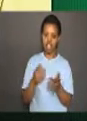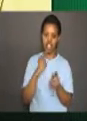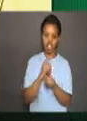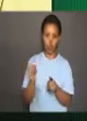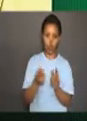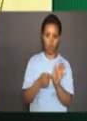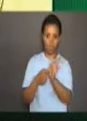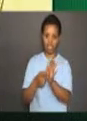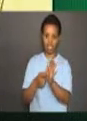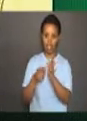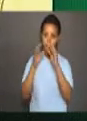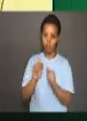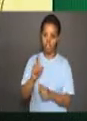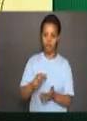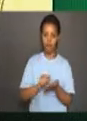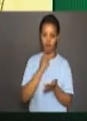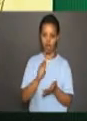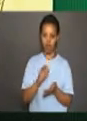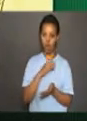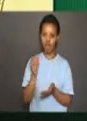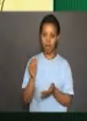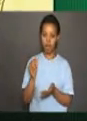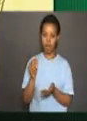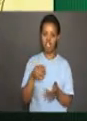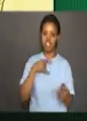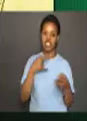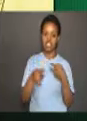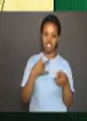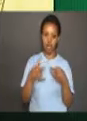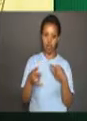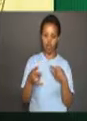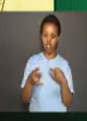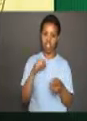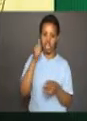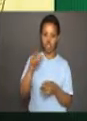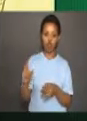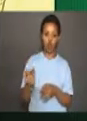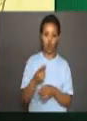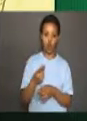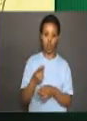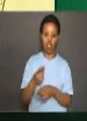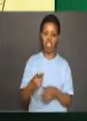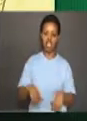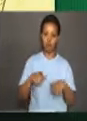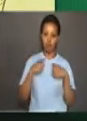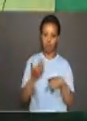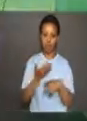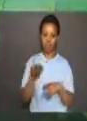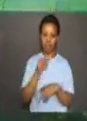about how species have a natural tendency towards